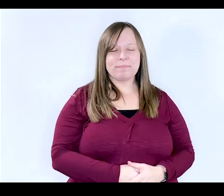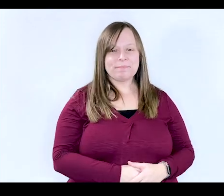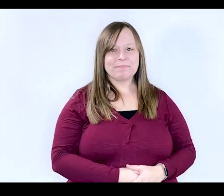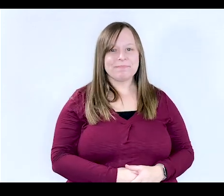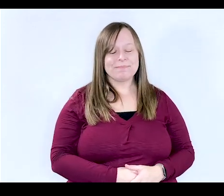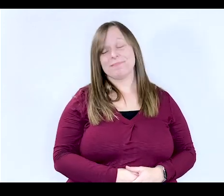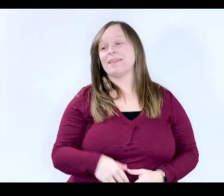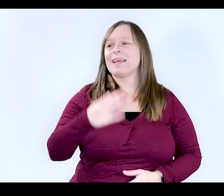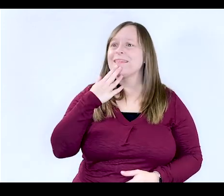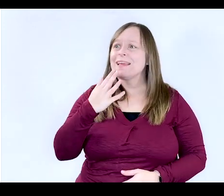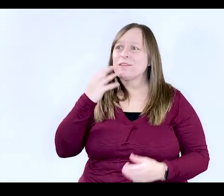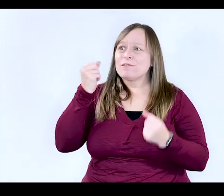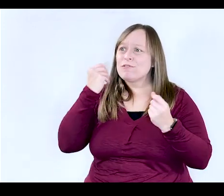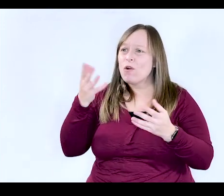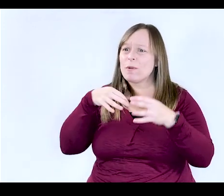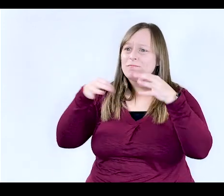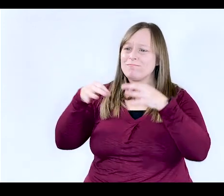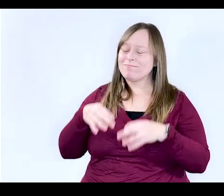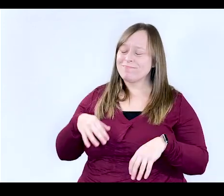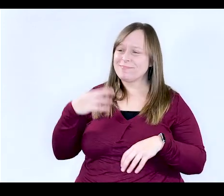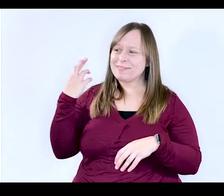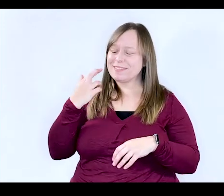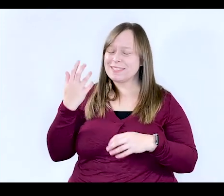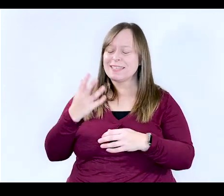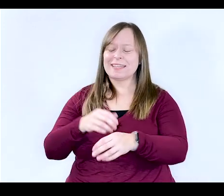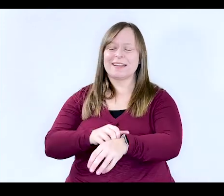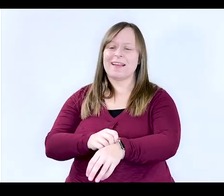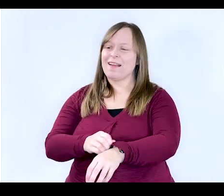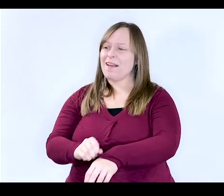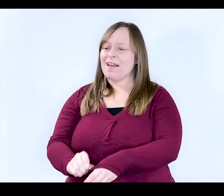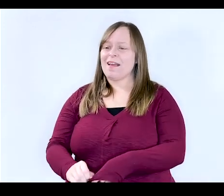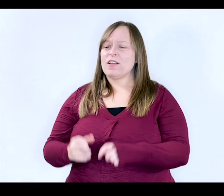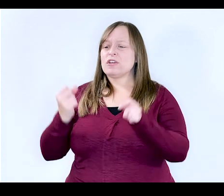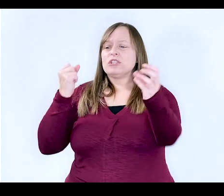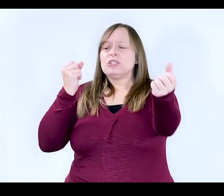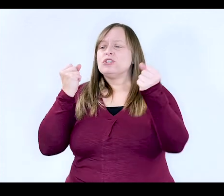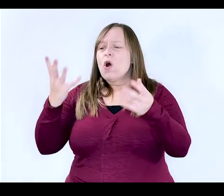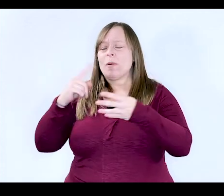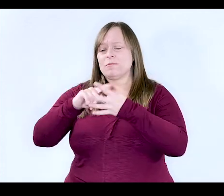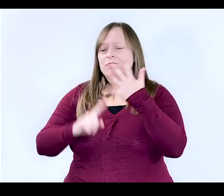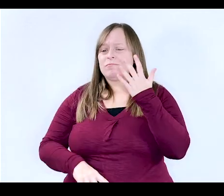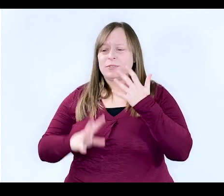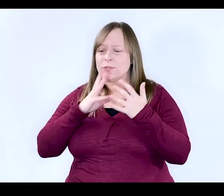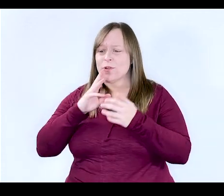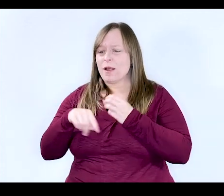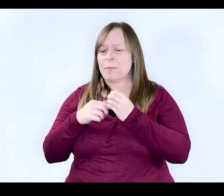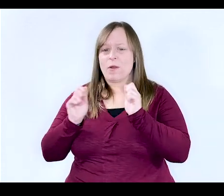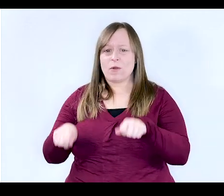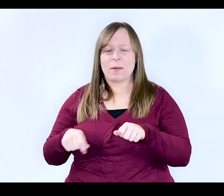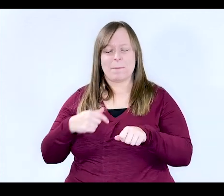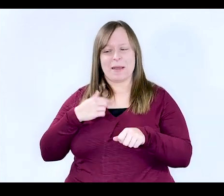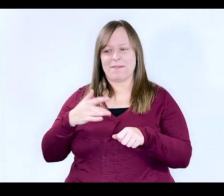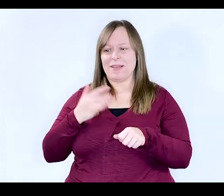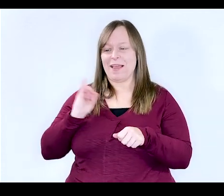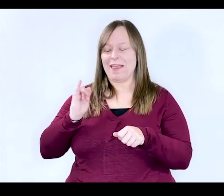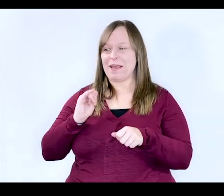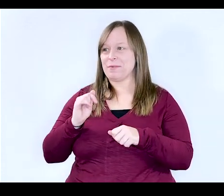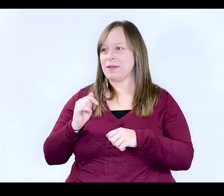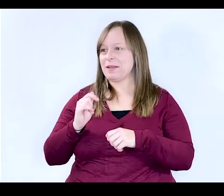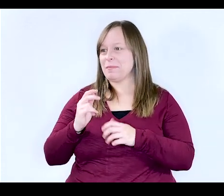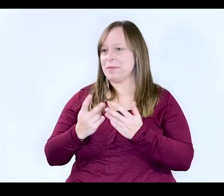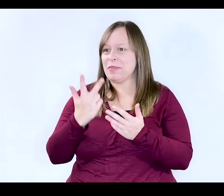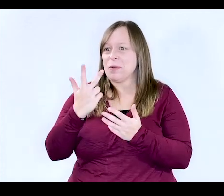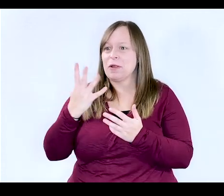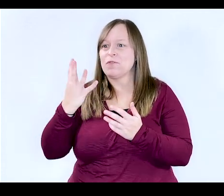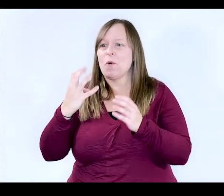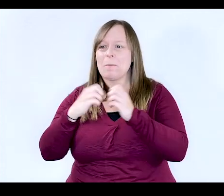table. Thank you so much for that response, Erica. There's so much we could talk about. I feel like we should probably have 3 or